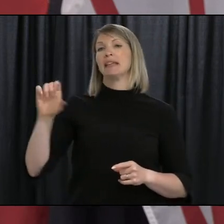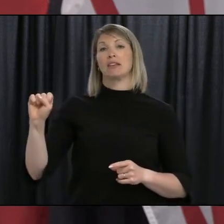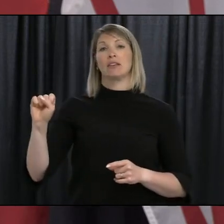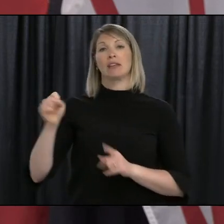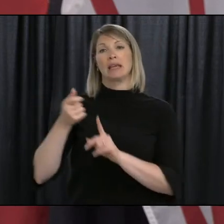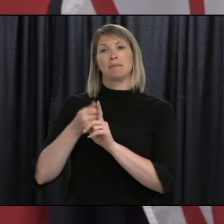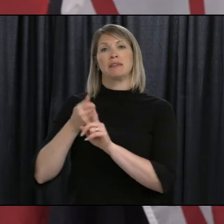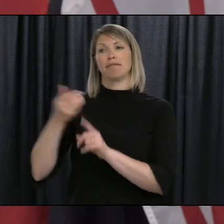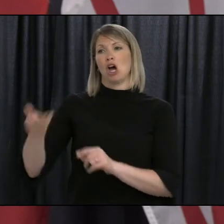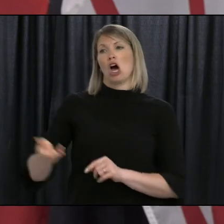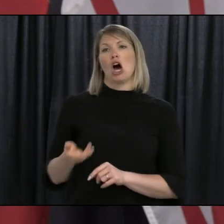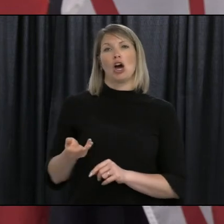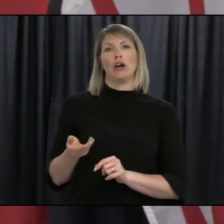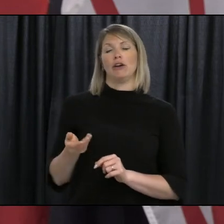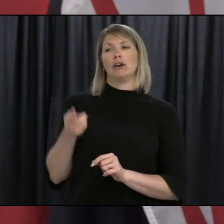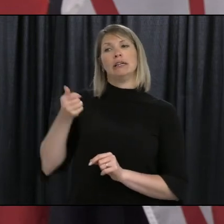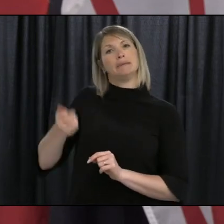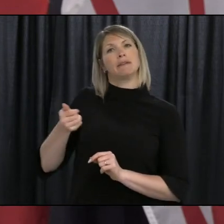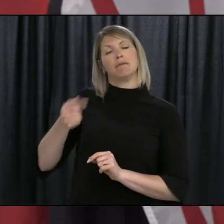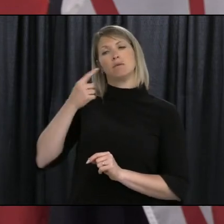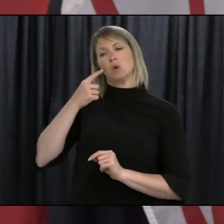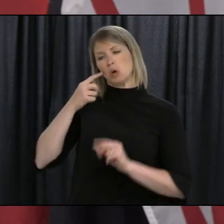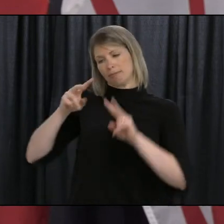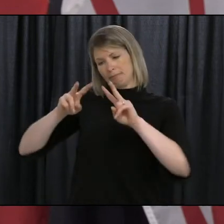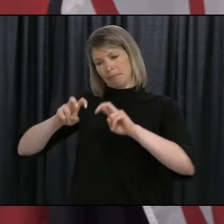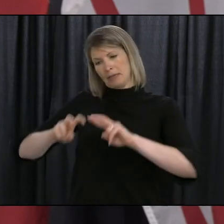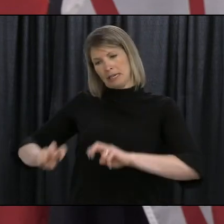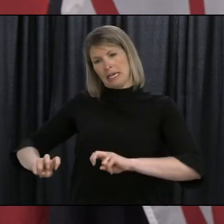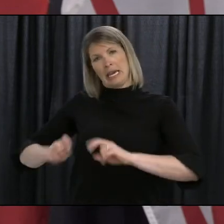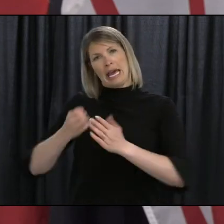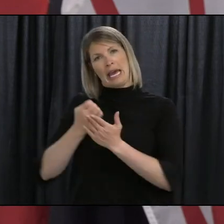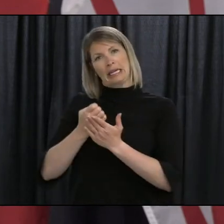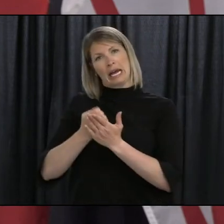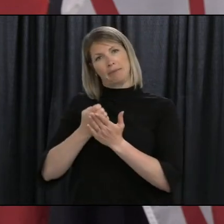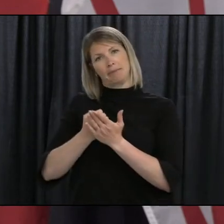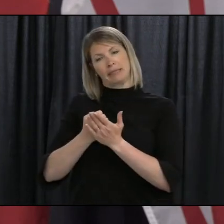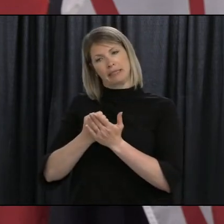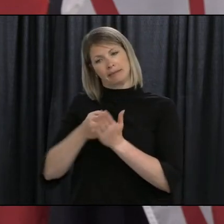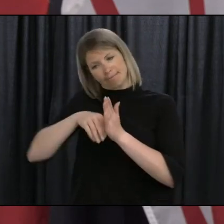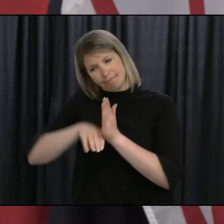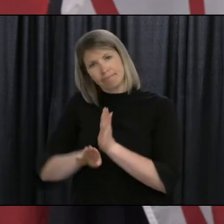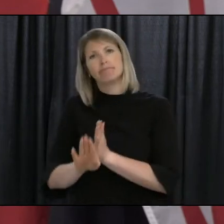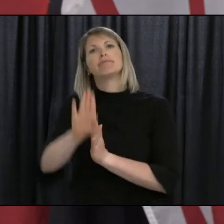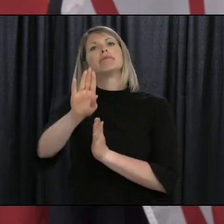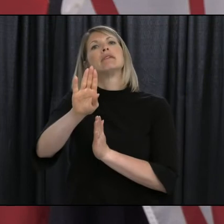employed to look at economic recovery plans.